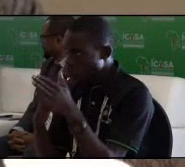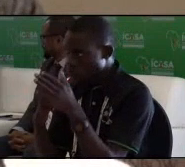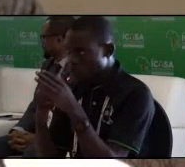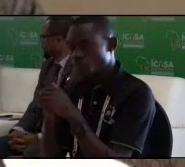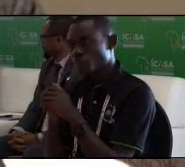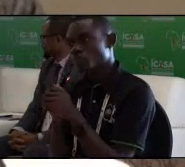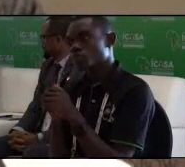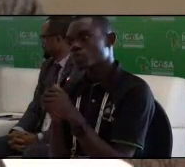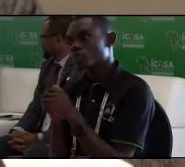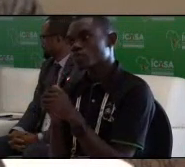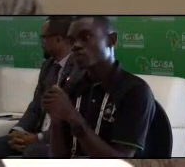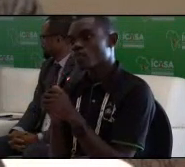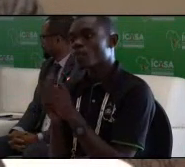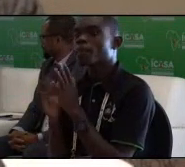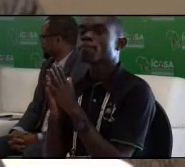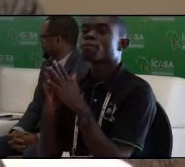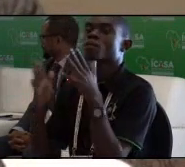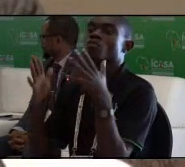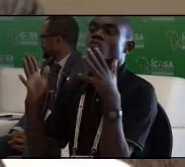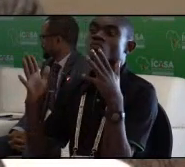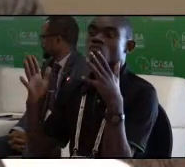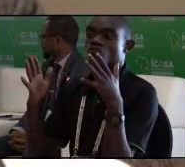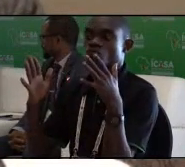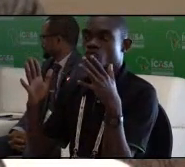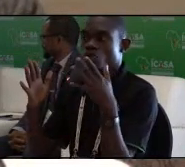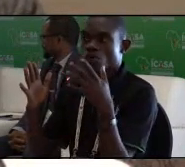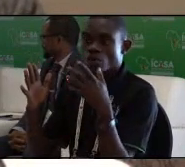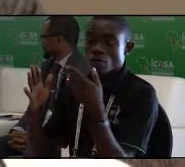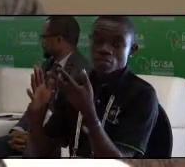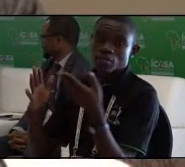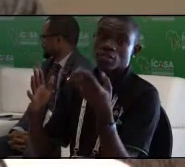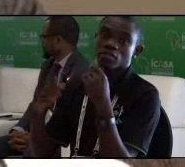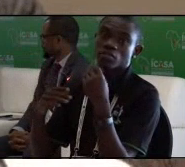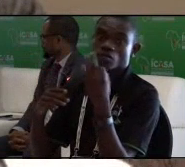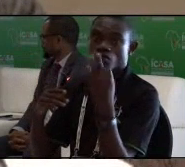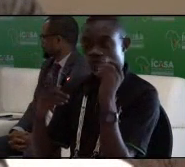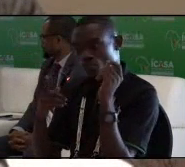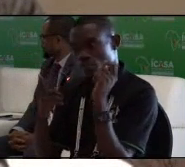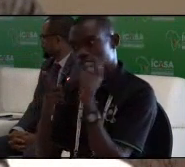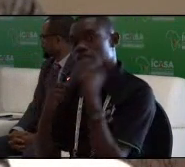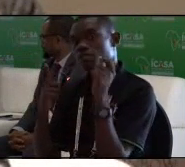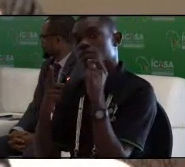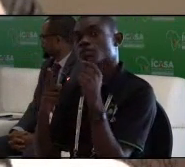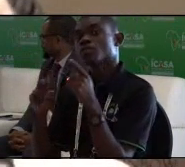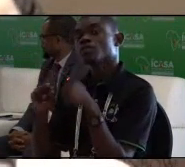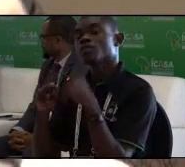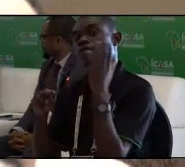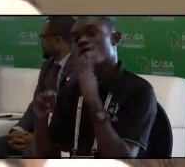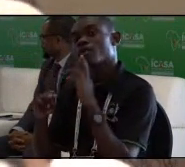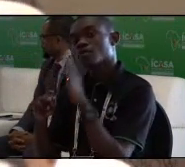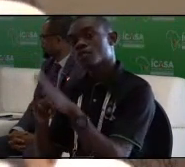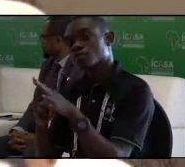that more kits are available in the private sector, like I already mentioned about the fake ones.